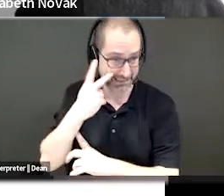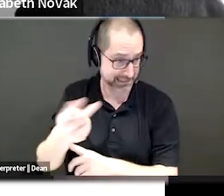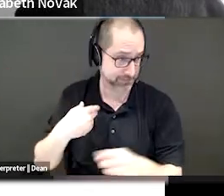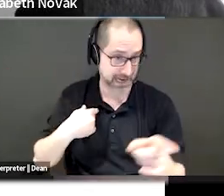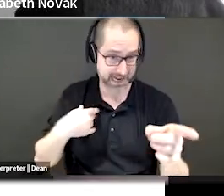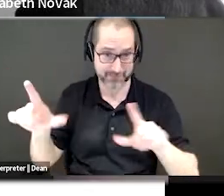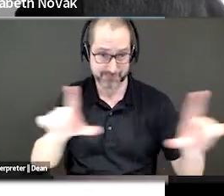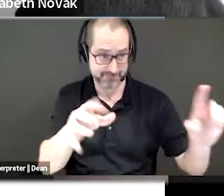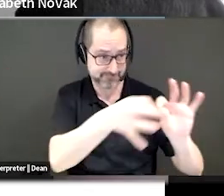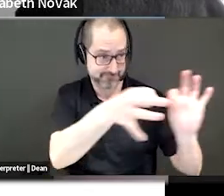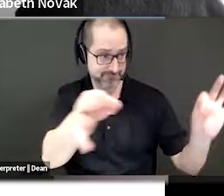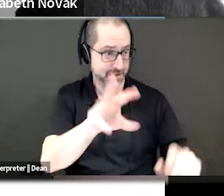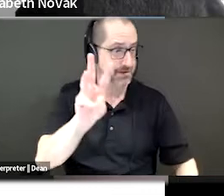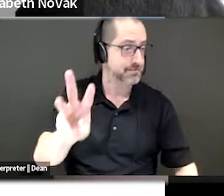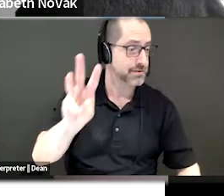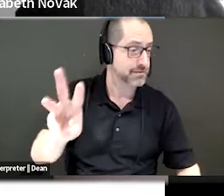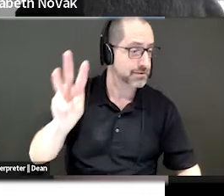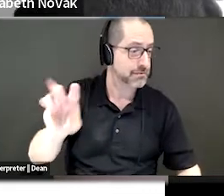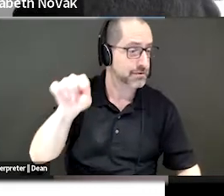of the slide,